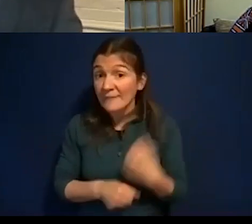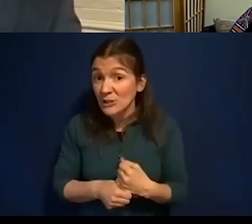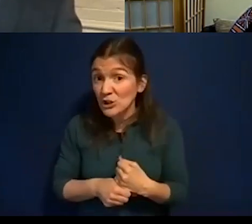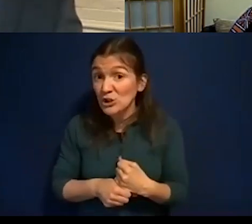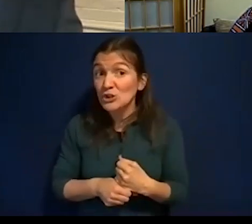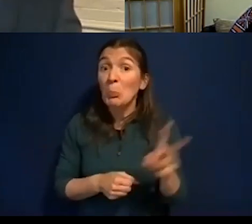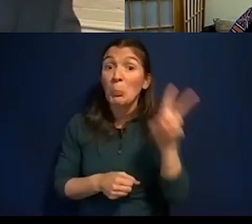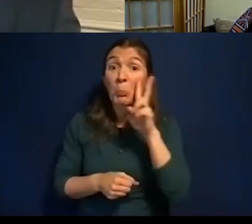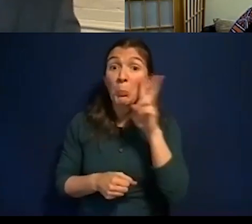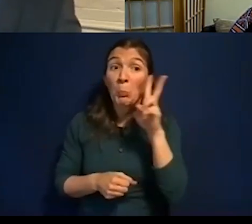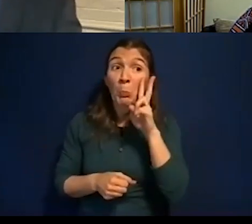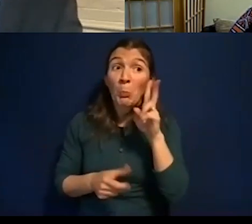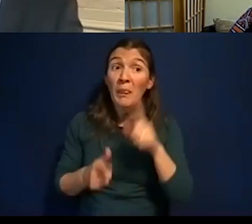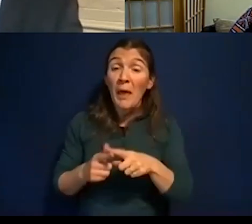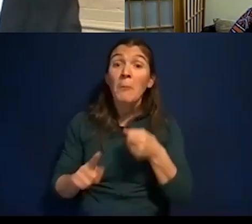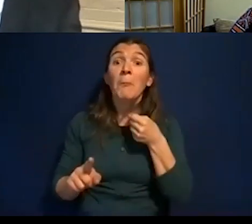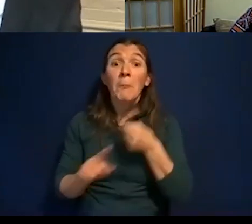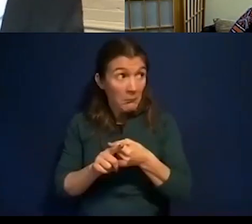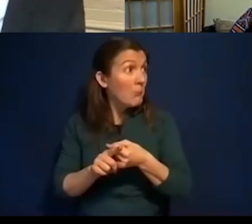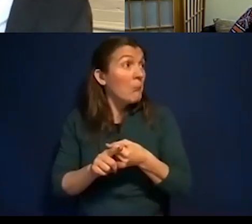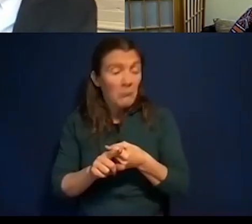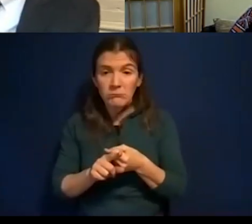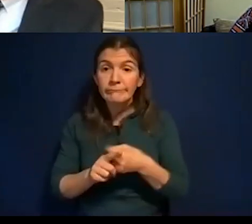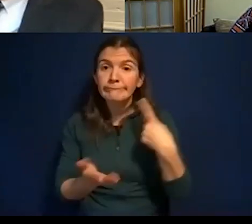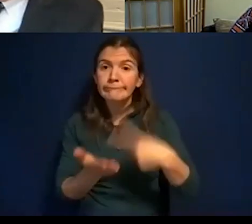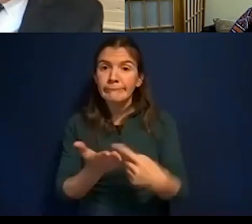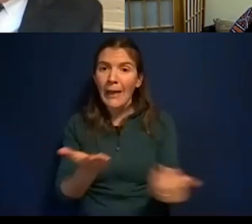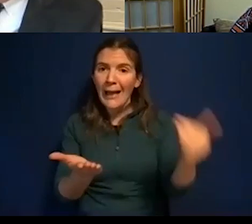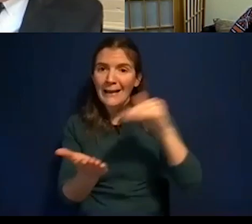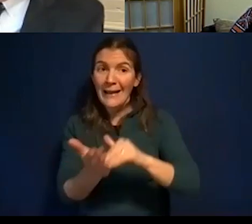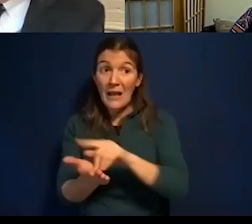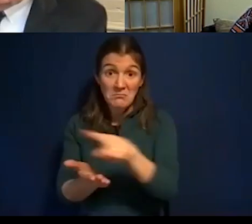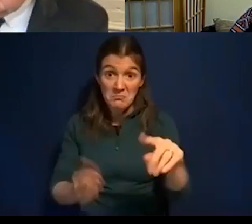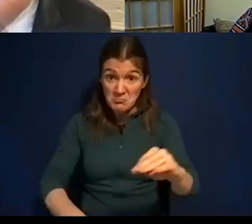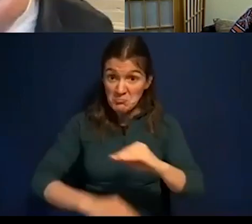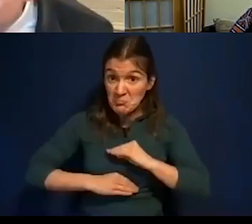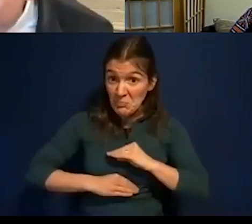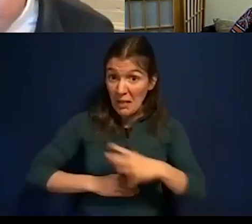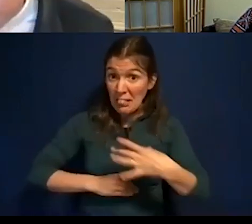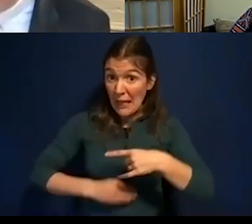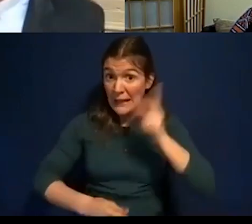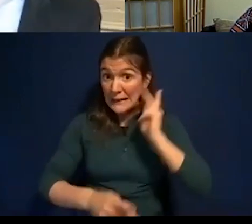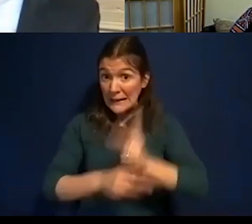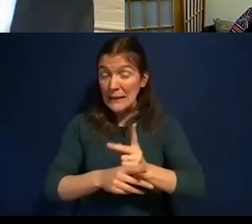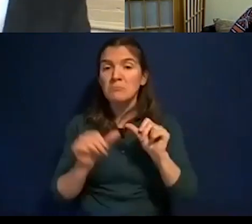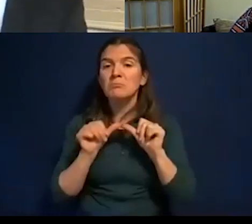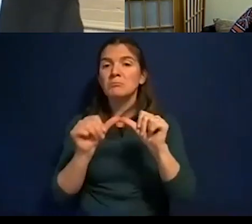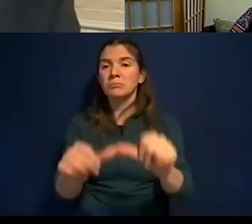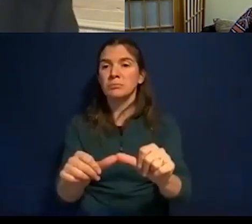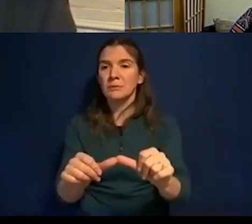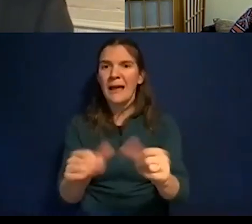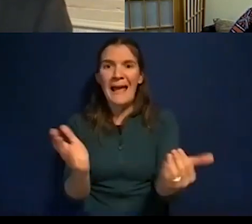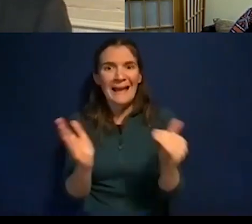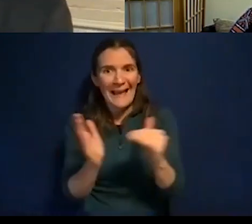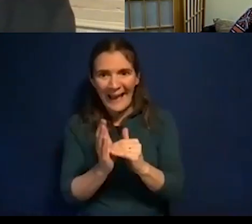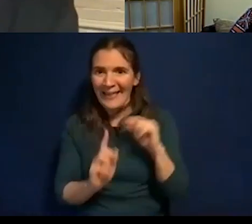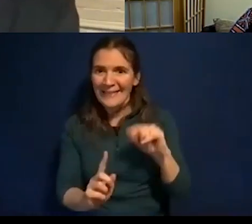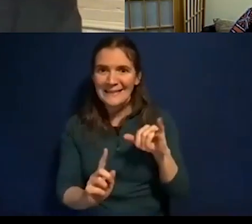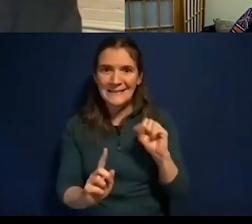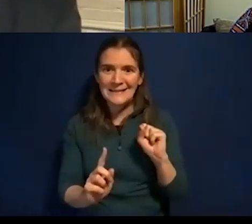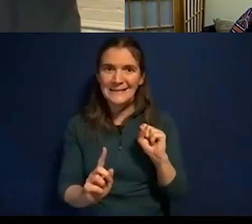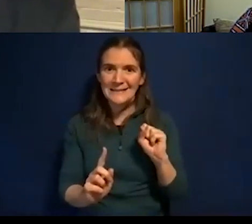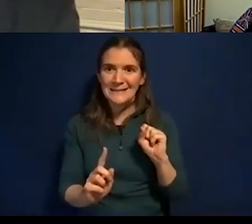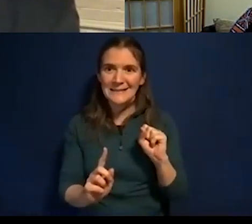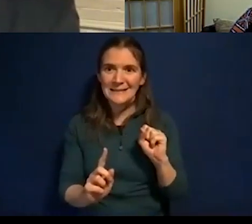and then just make sure that everyone is still on board with it, because it's such